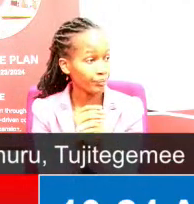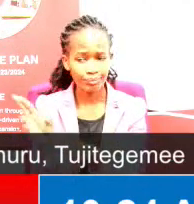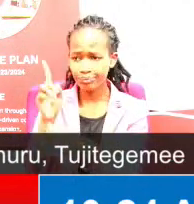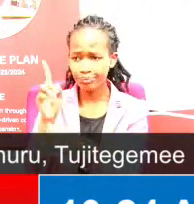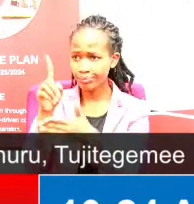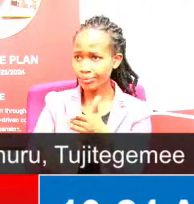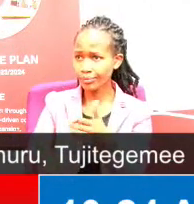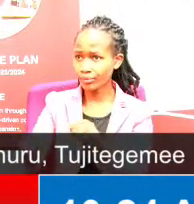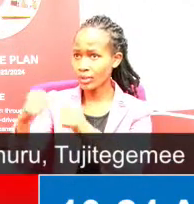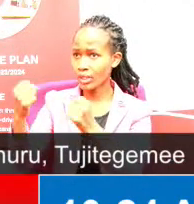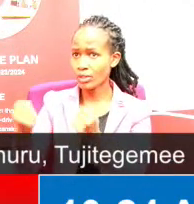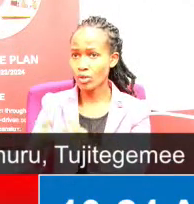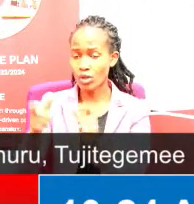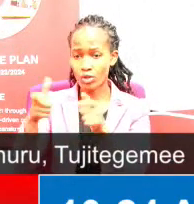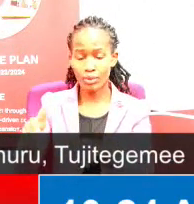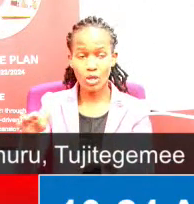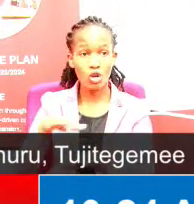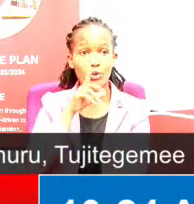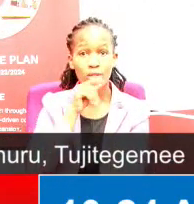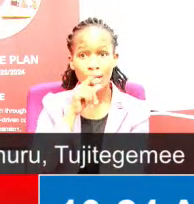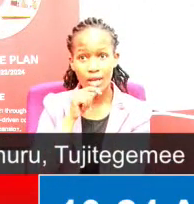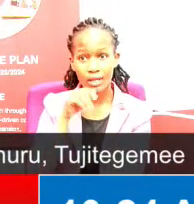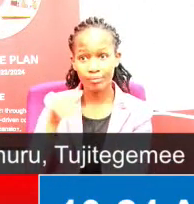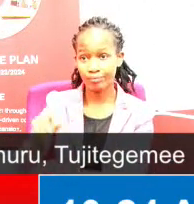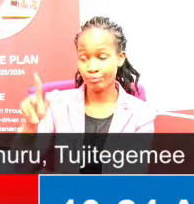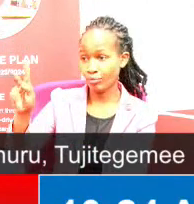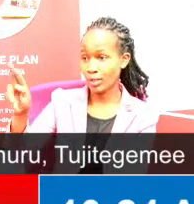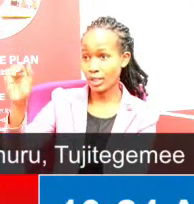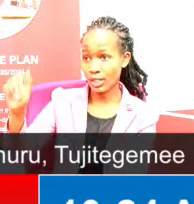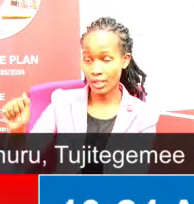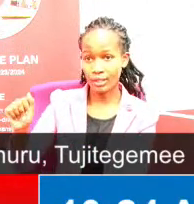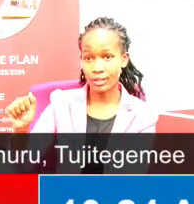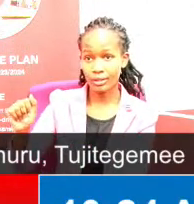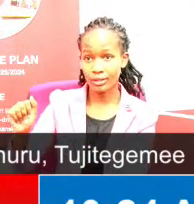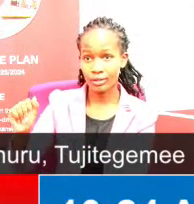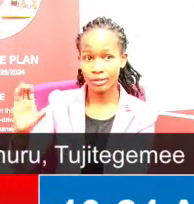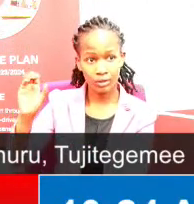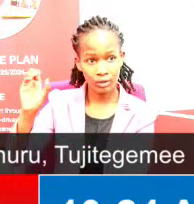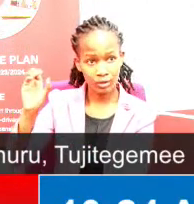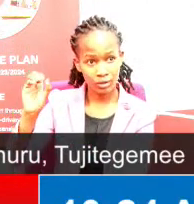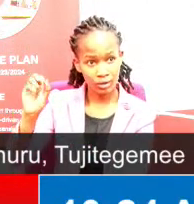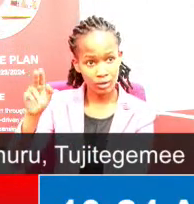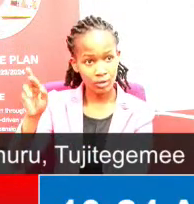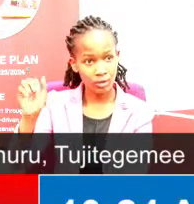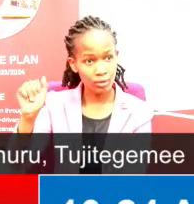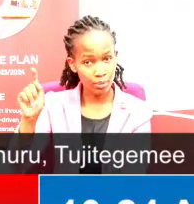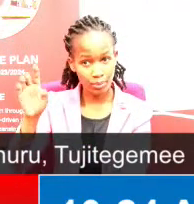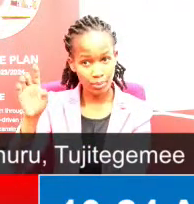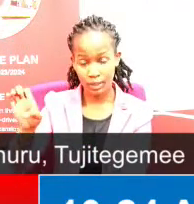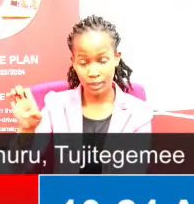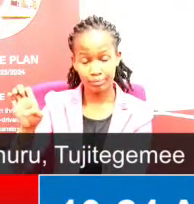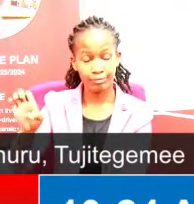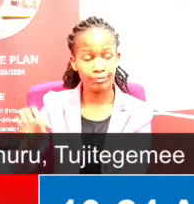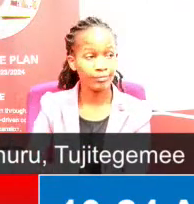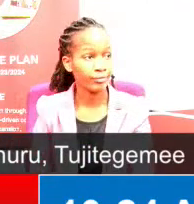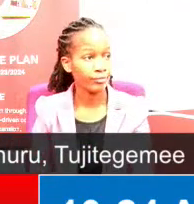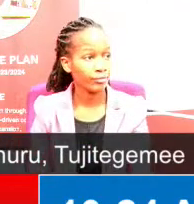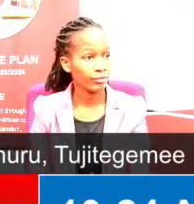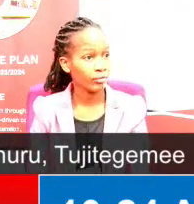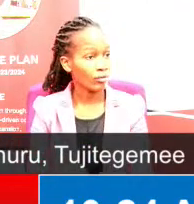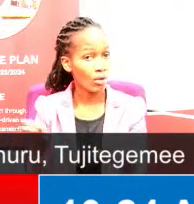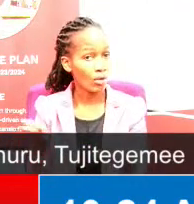using these social media handles on Twitter at KRA Corporate, Twitter KRA Corporate,